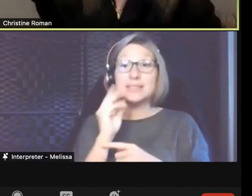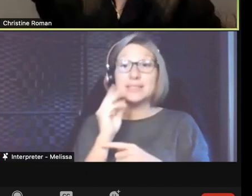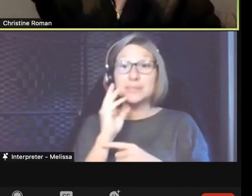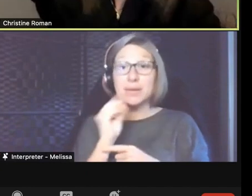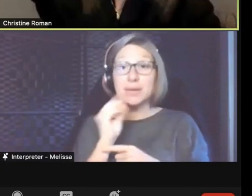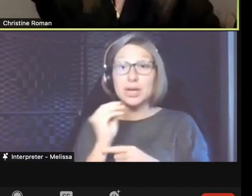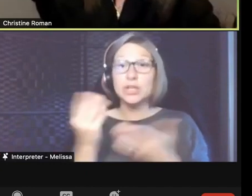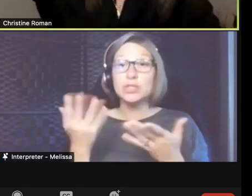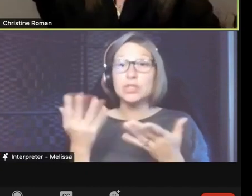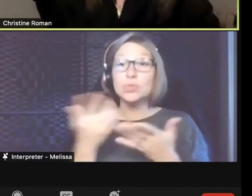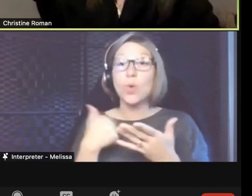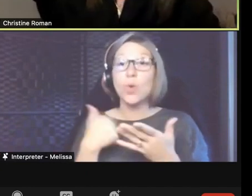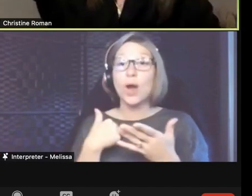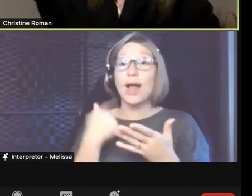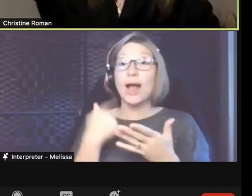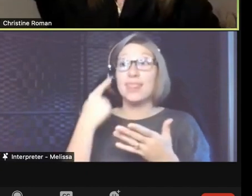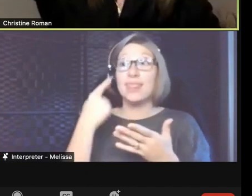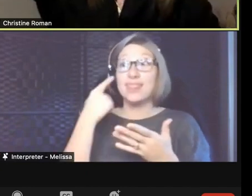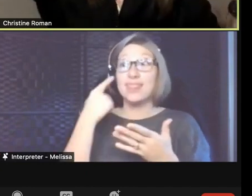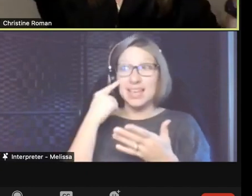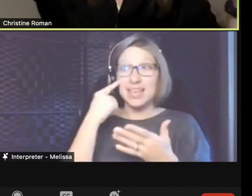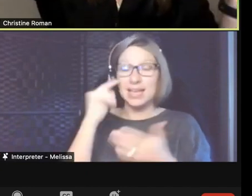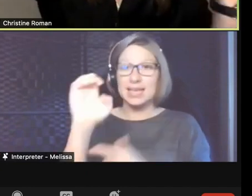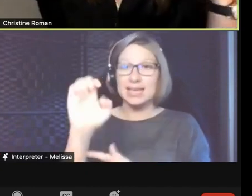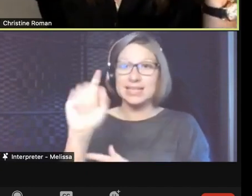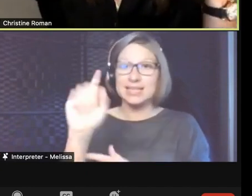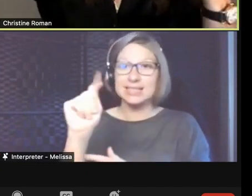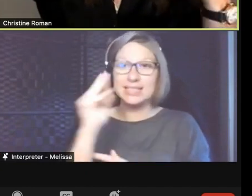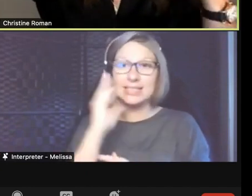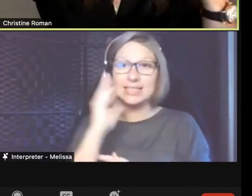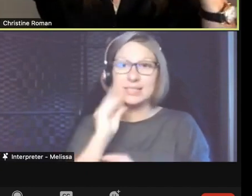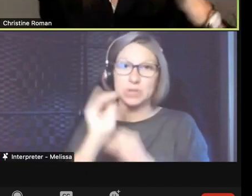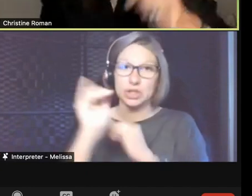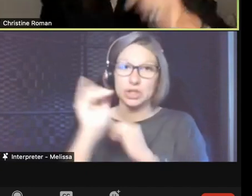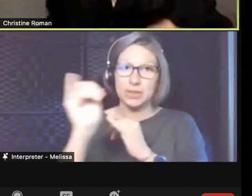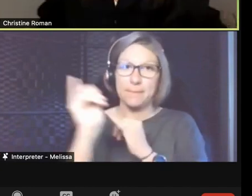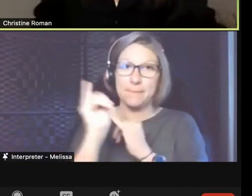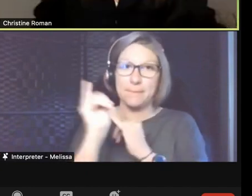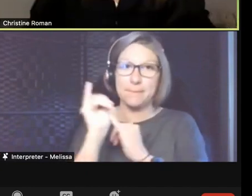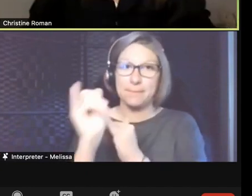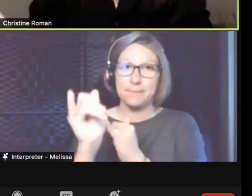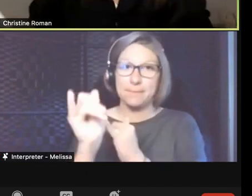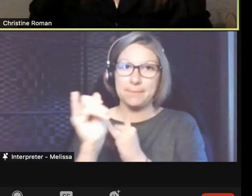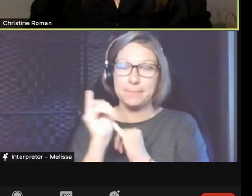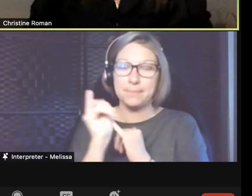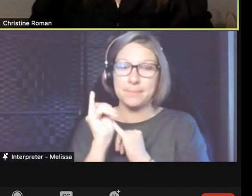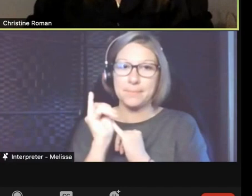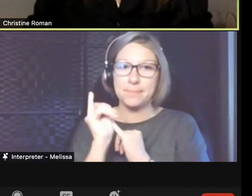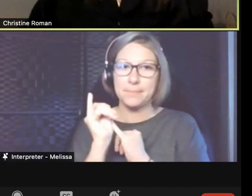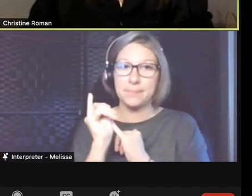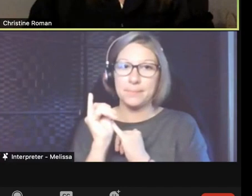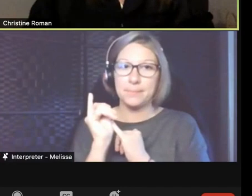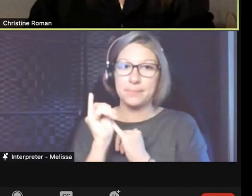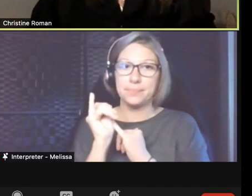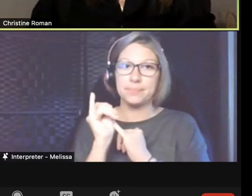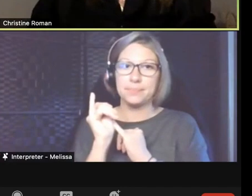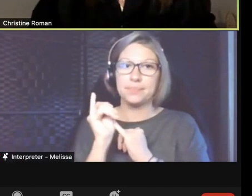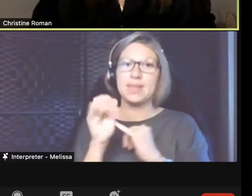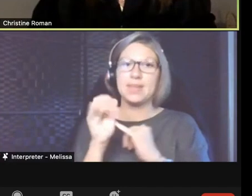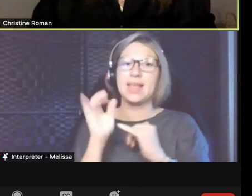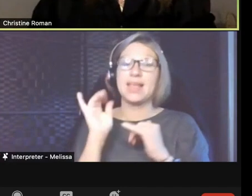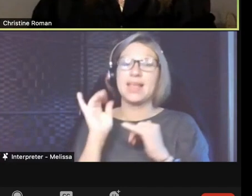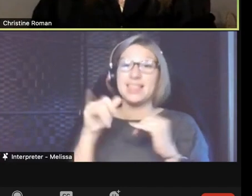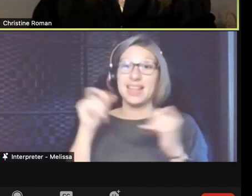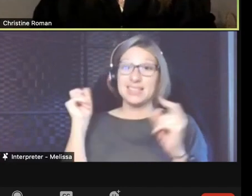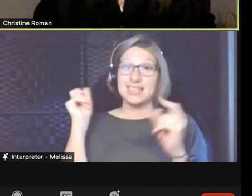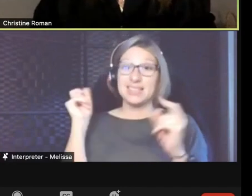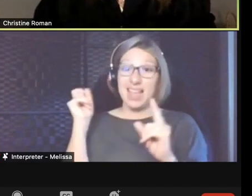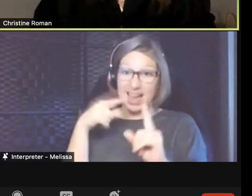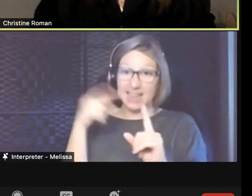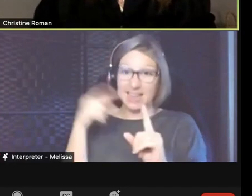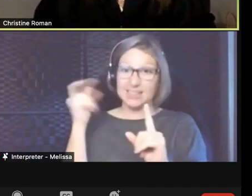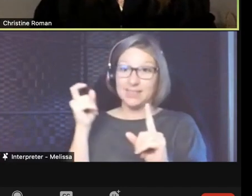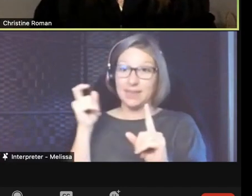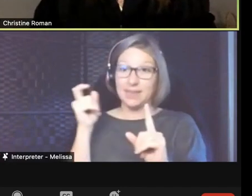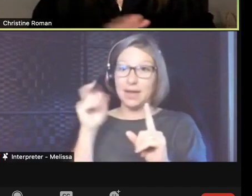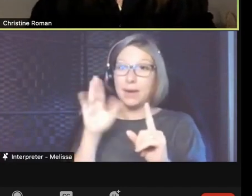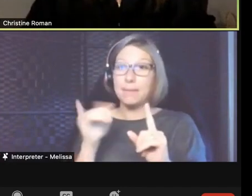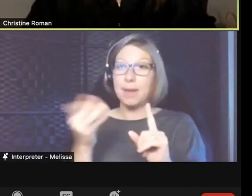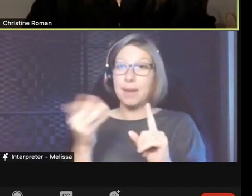is experiencing. The mechanism is activated by the visual system.